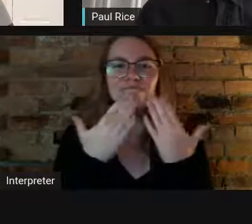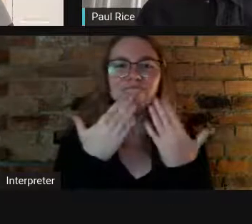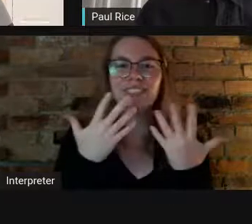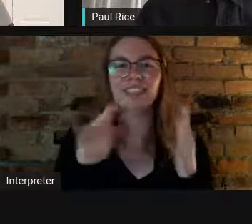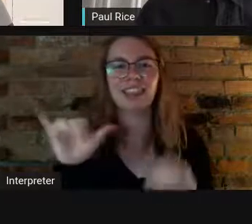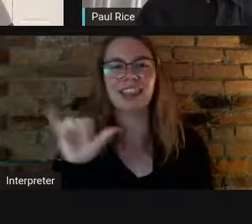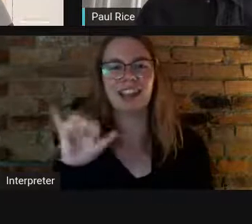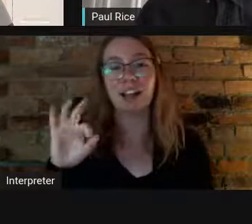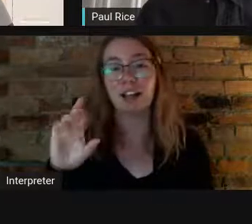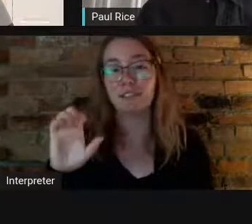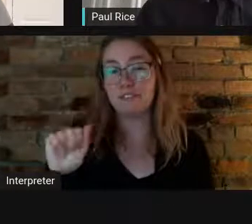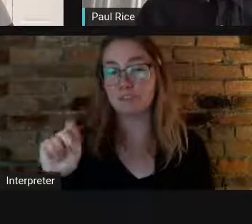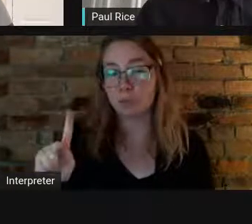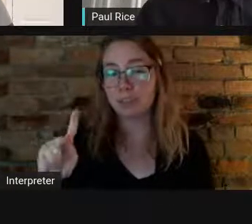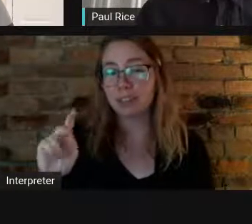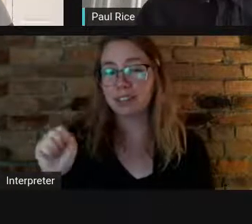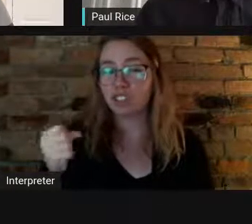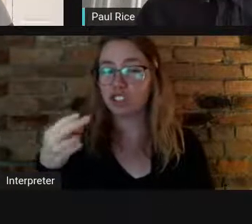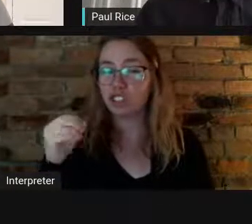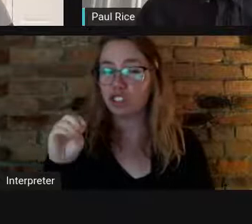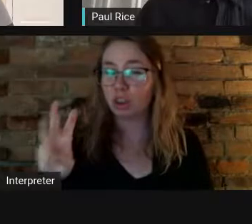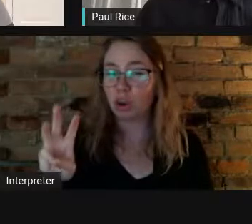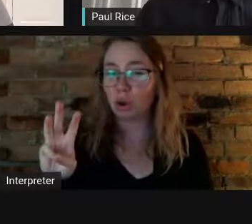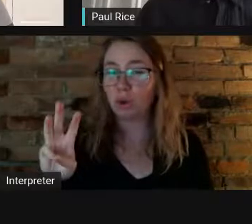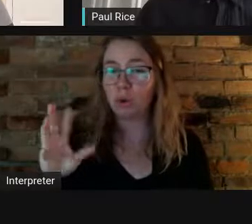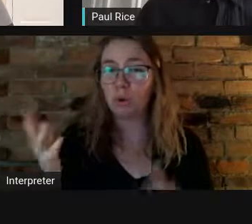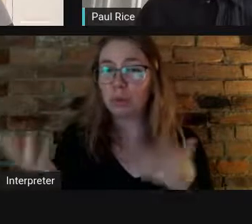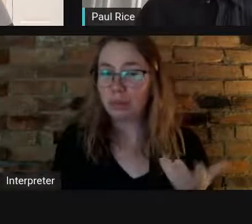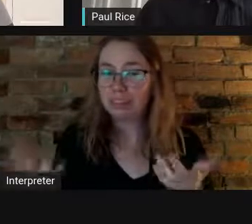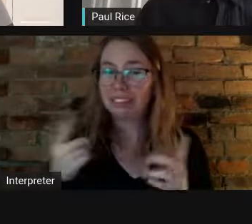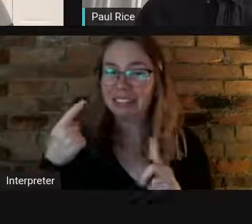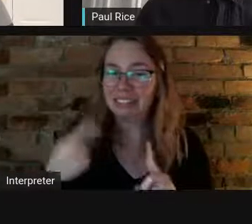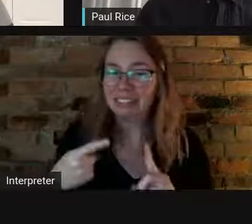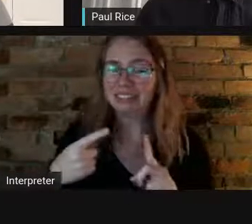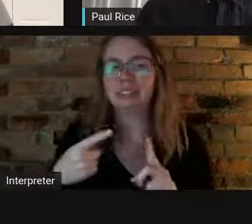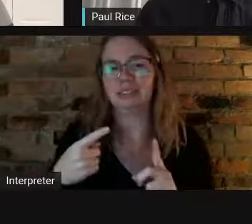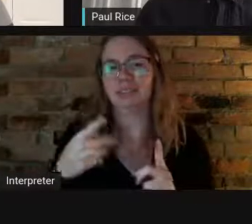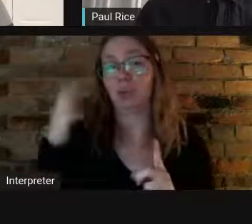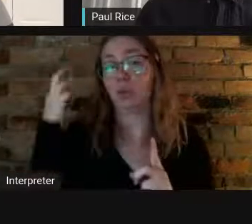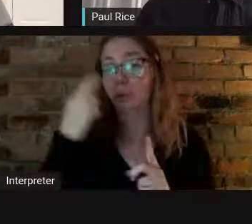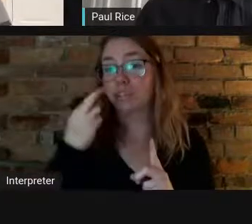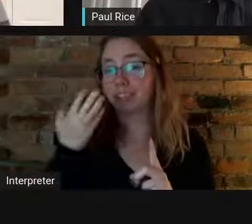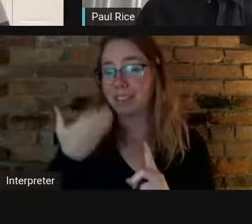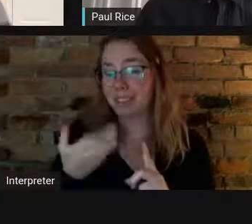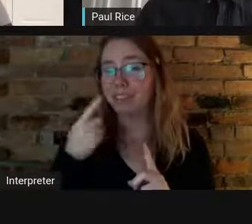type scenario, but it's mainly for straight audiences, which is how it can exist.